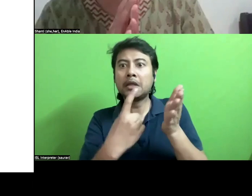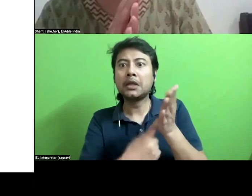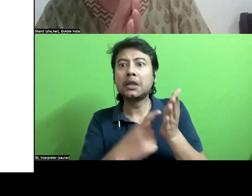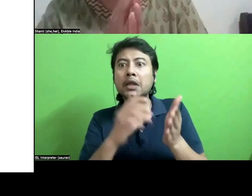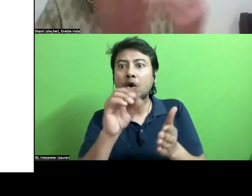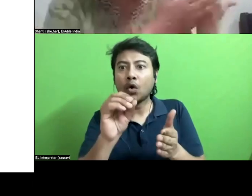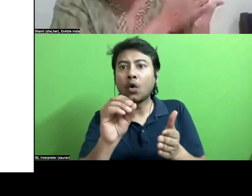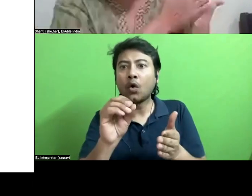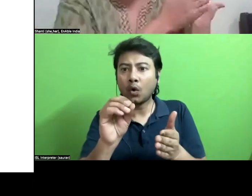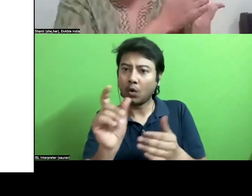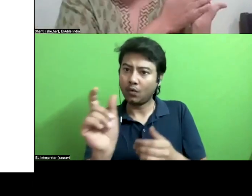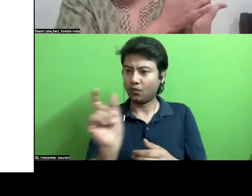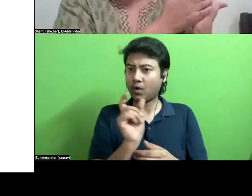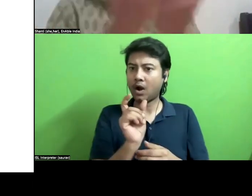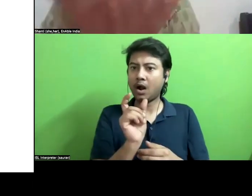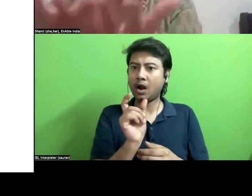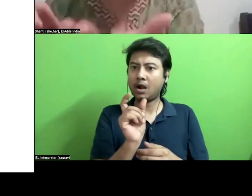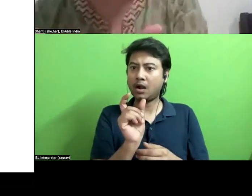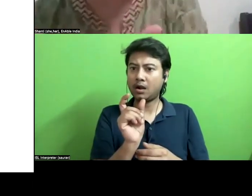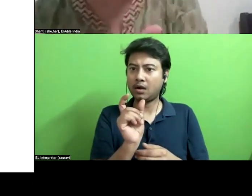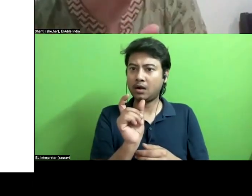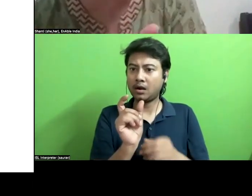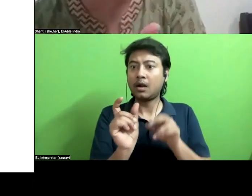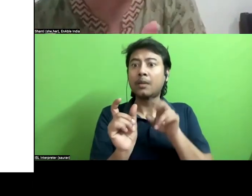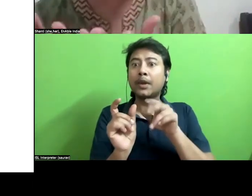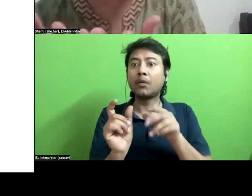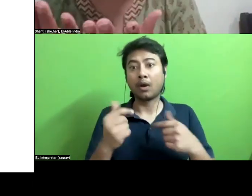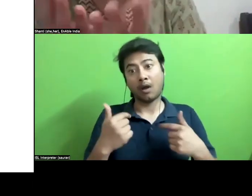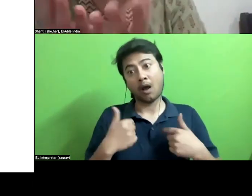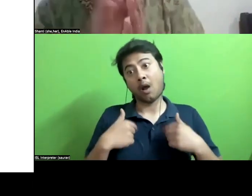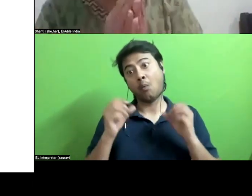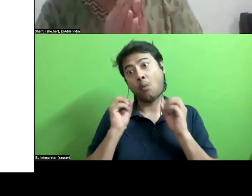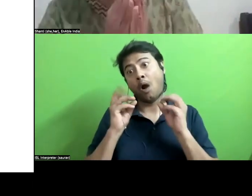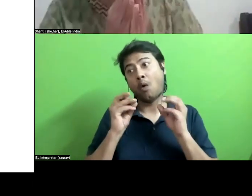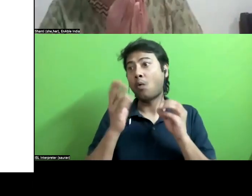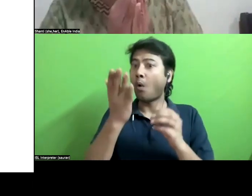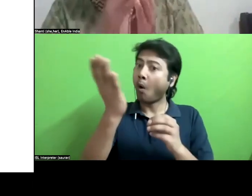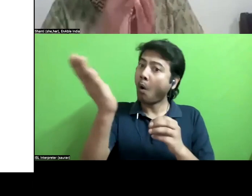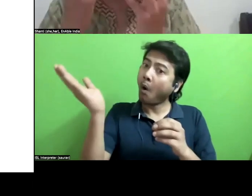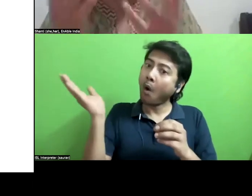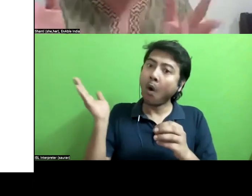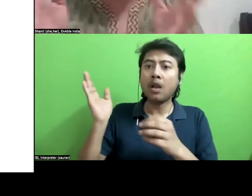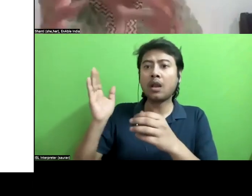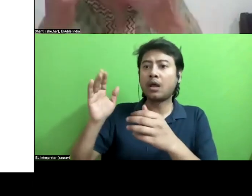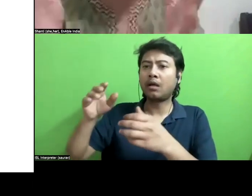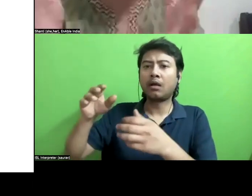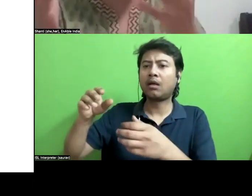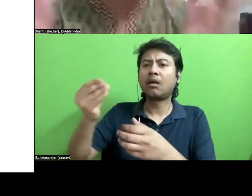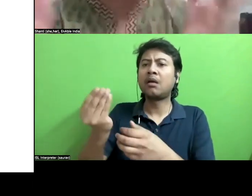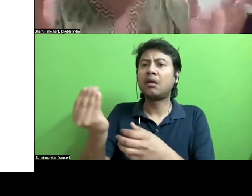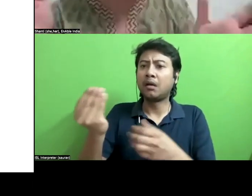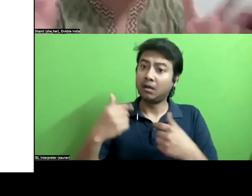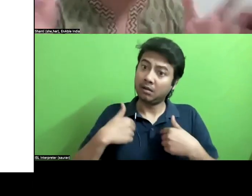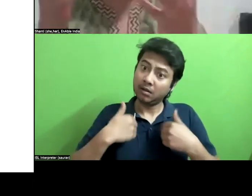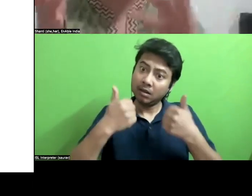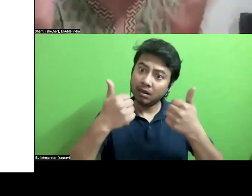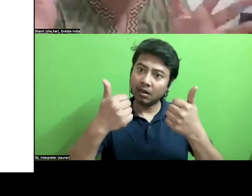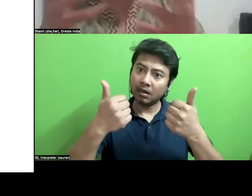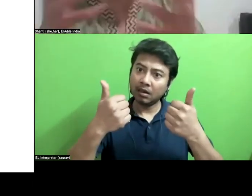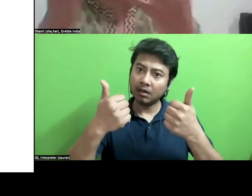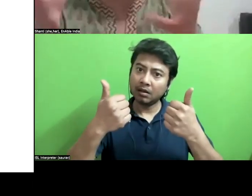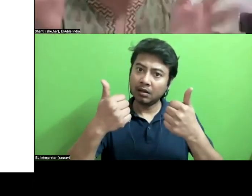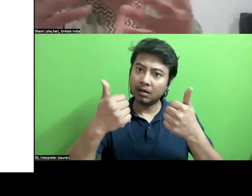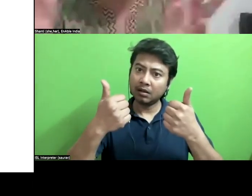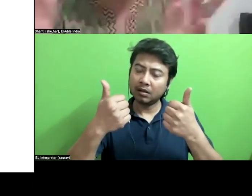great. Everybody else are dependent, but you are very great. That means mostly everybody's life is over. As a